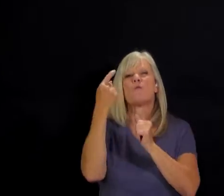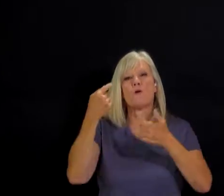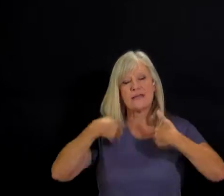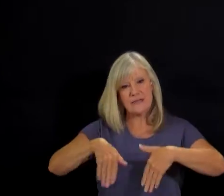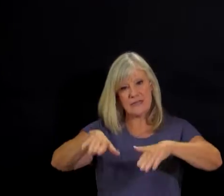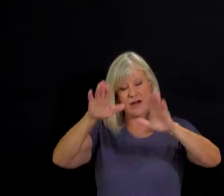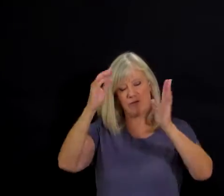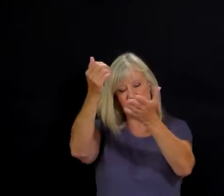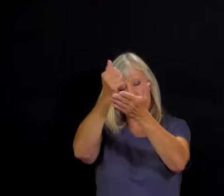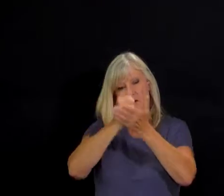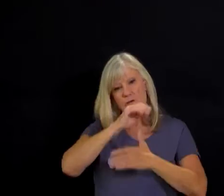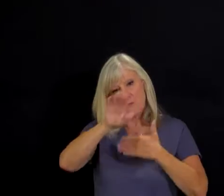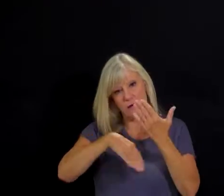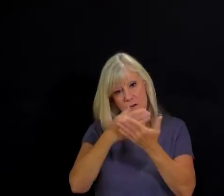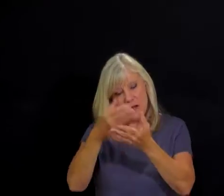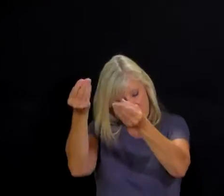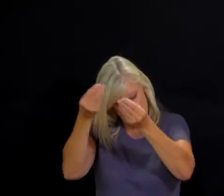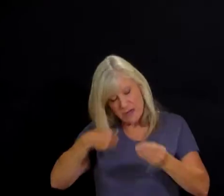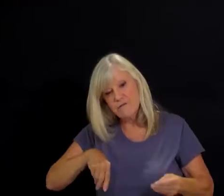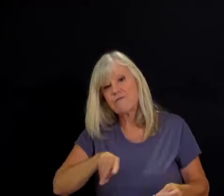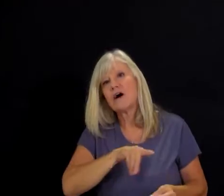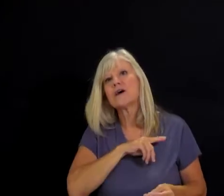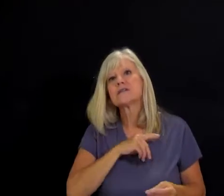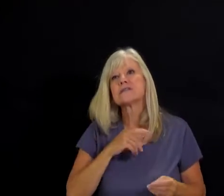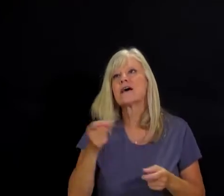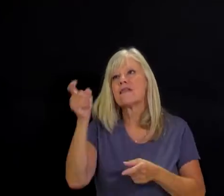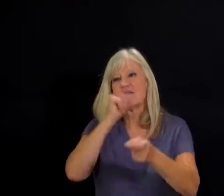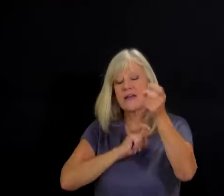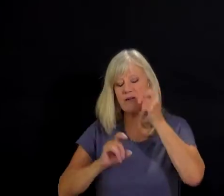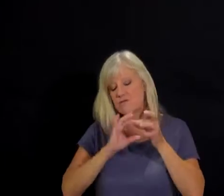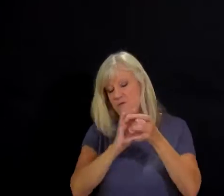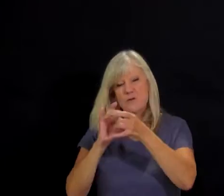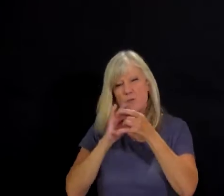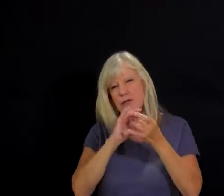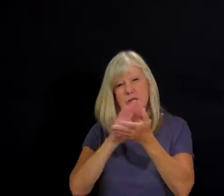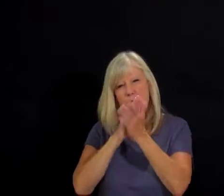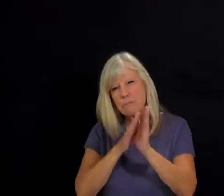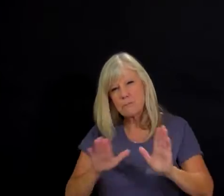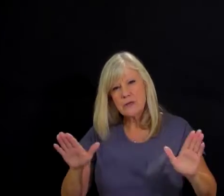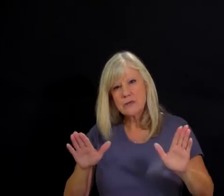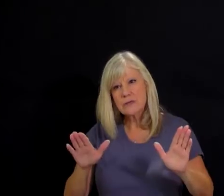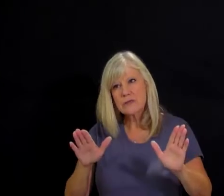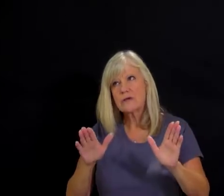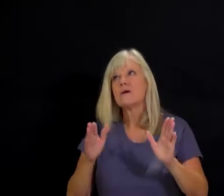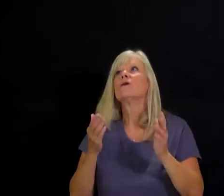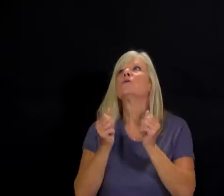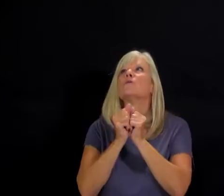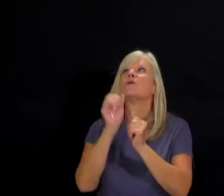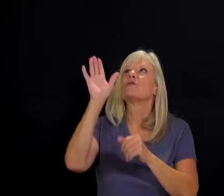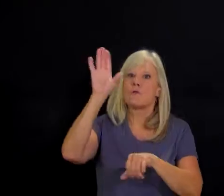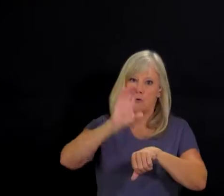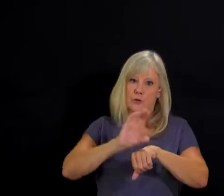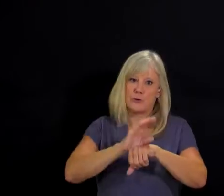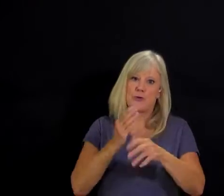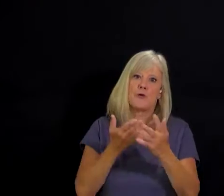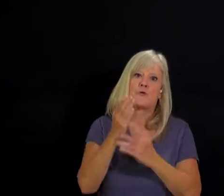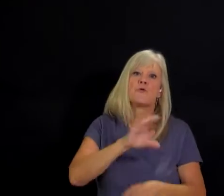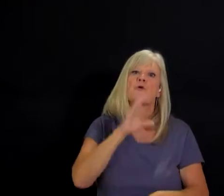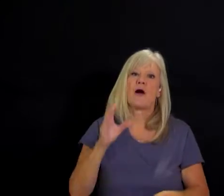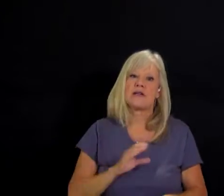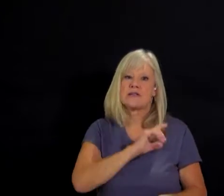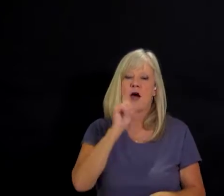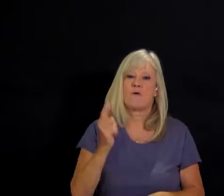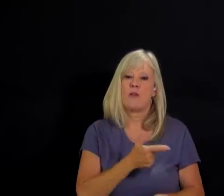bestow graciously on us, we pray, the gifts of unity and peace in your church, through Christ,